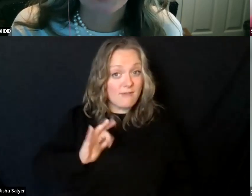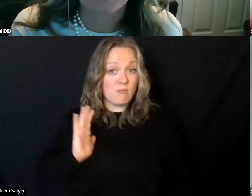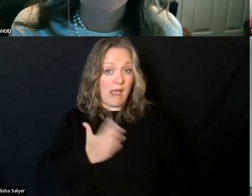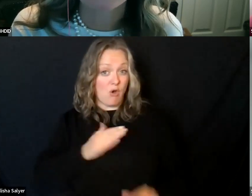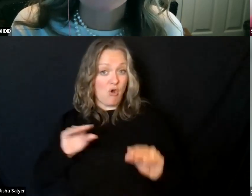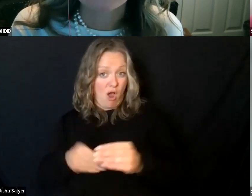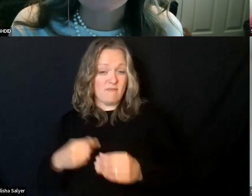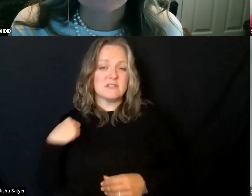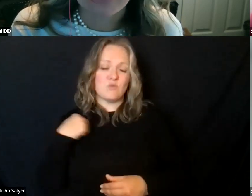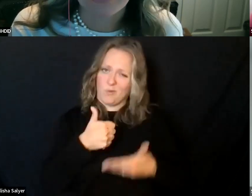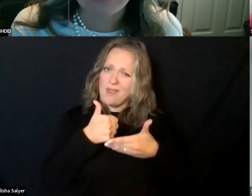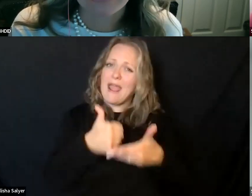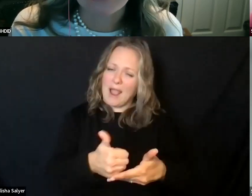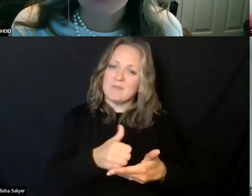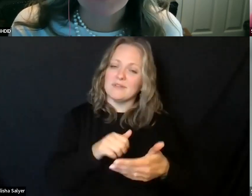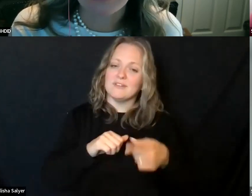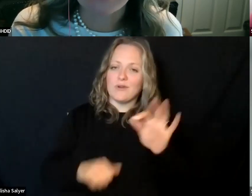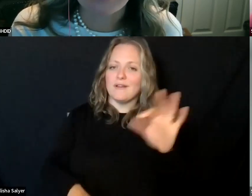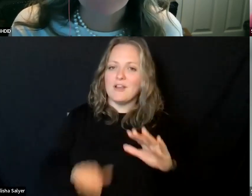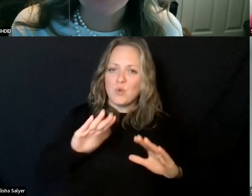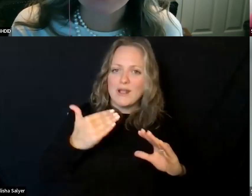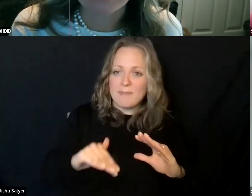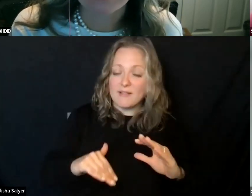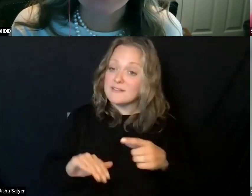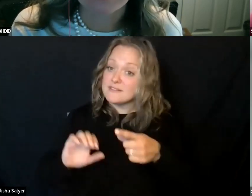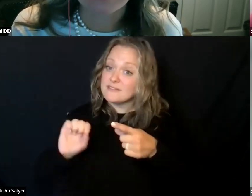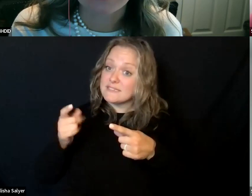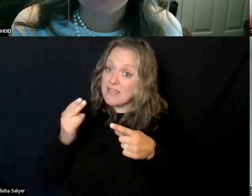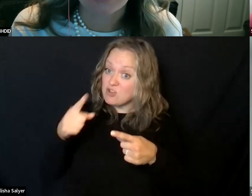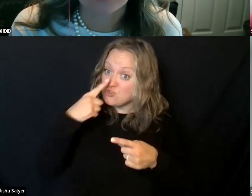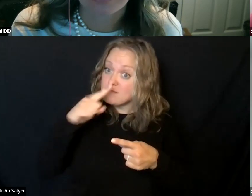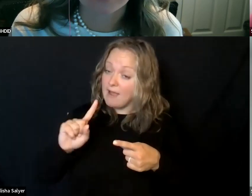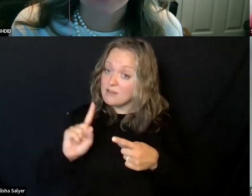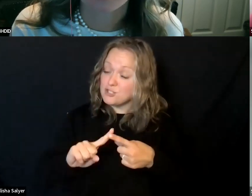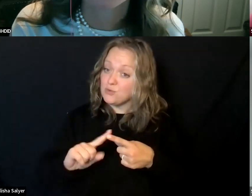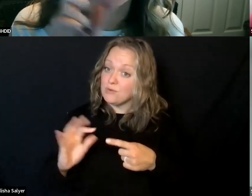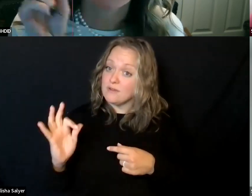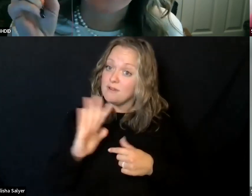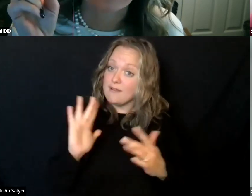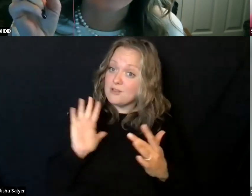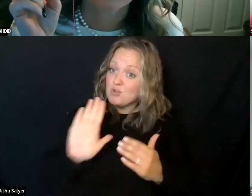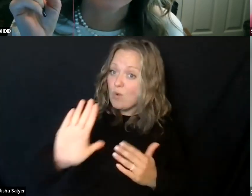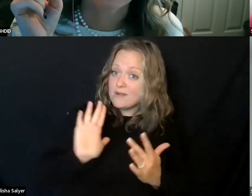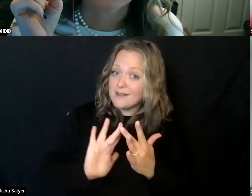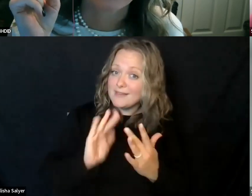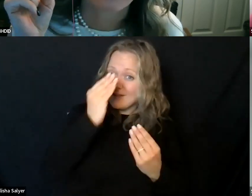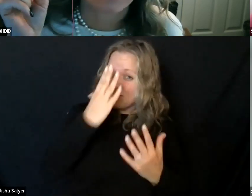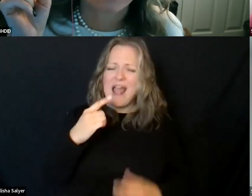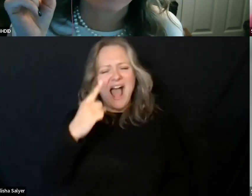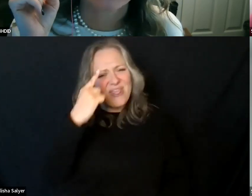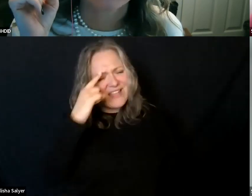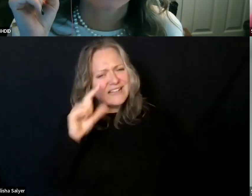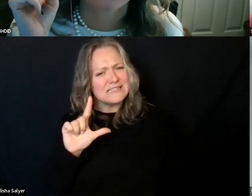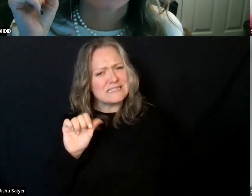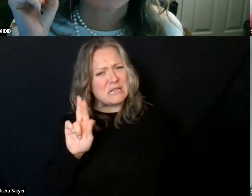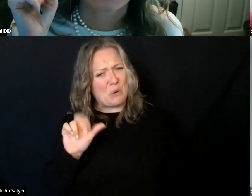we'll try. Stephanie, can you drop that in the chat box? The contact? I think it's Laura. You would